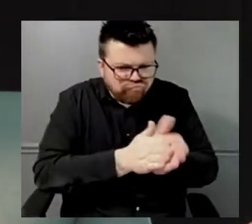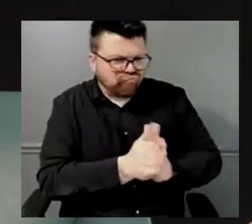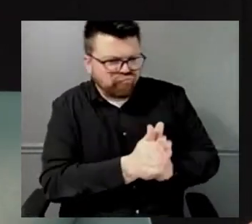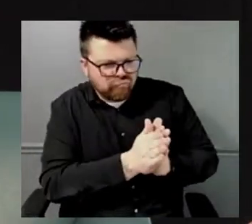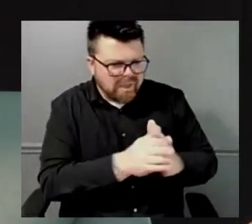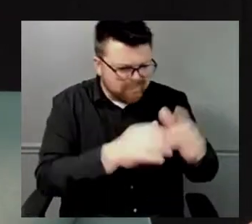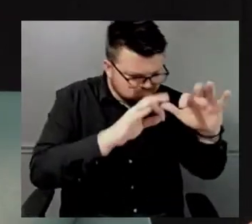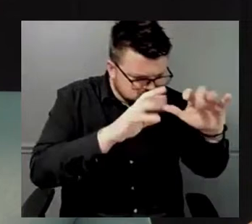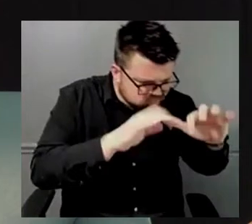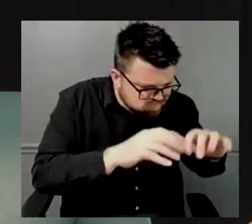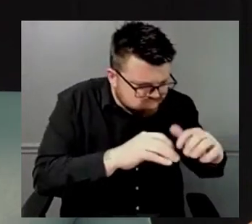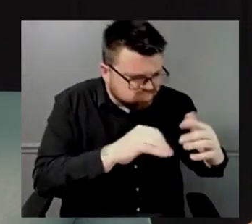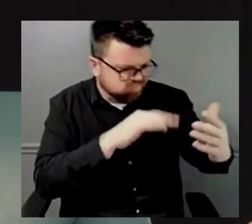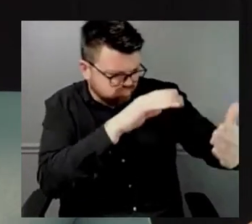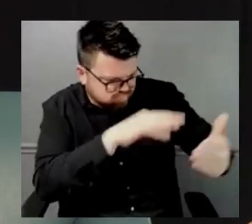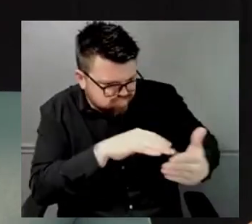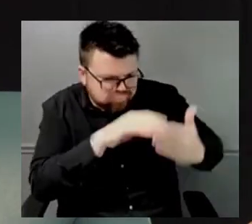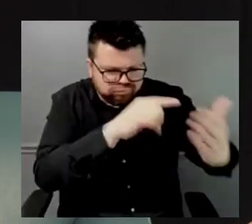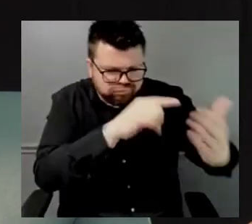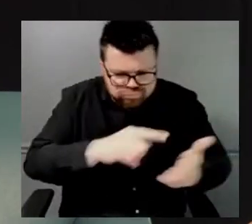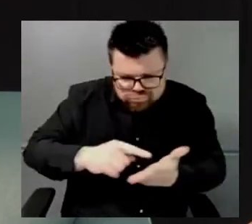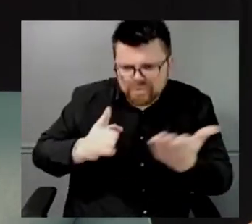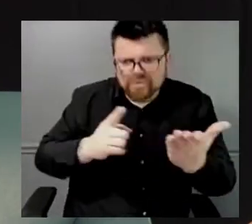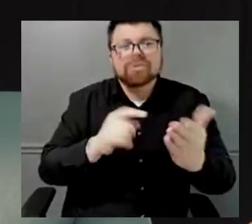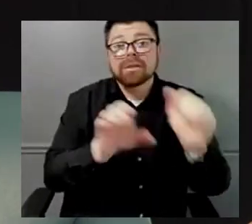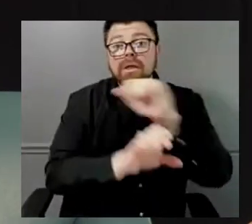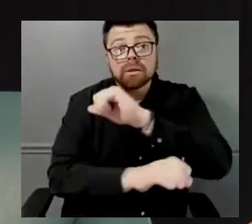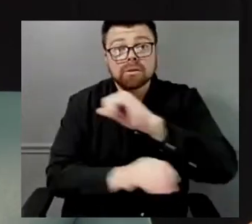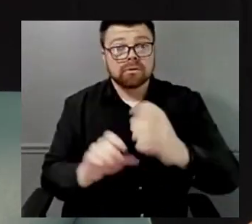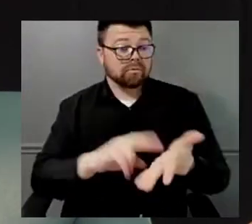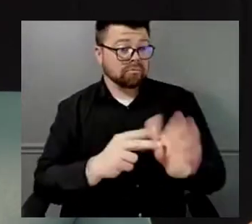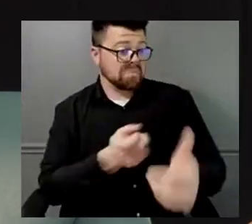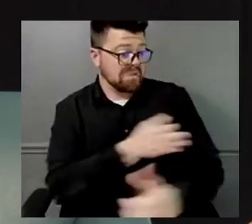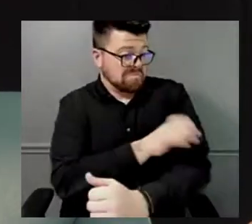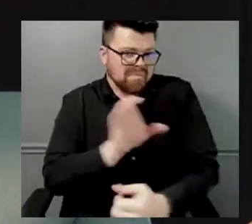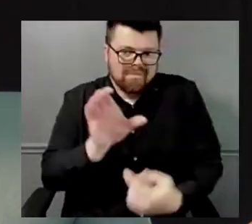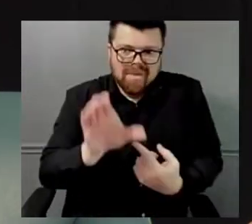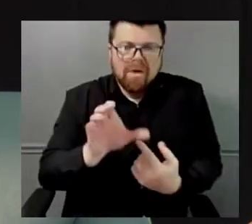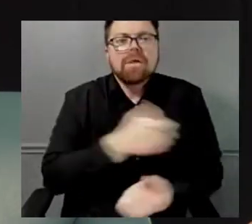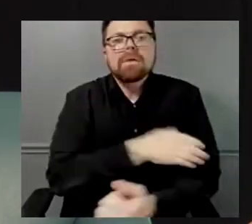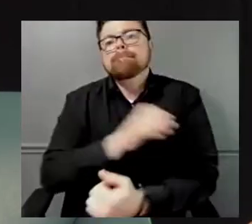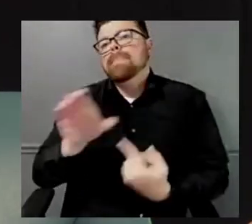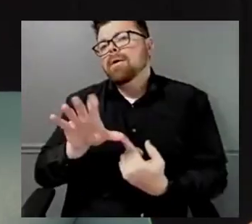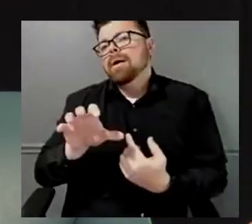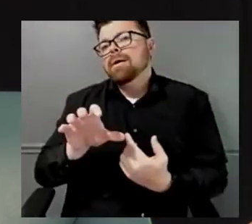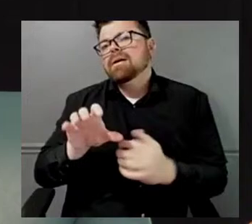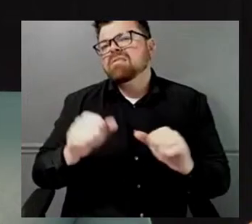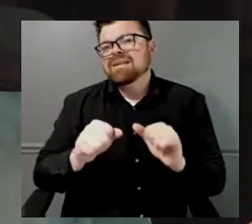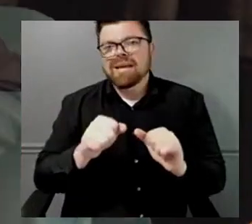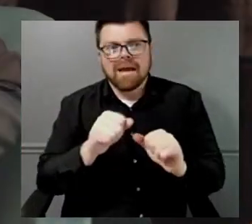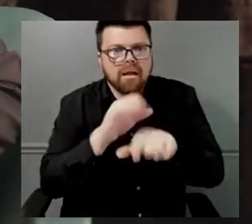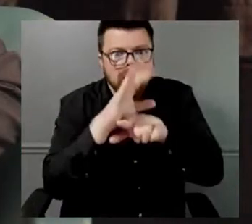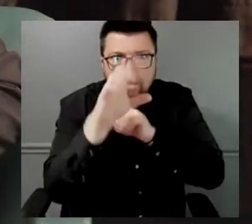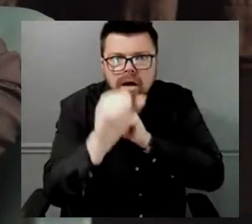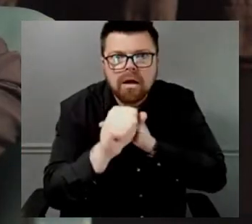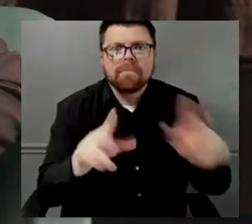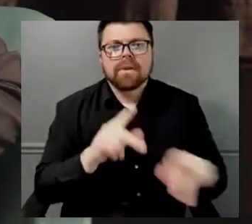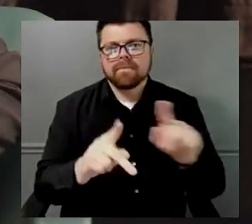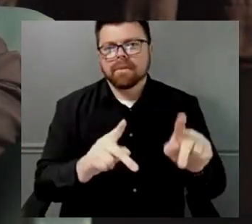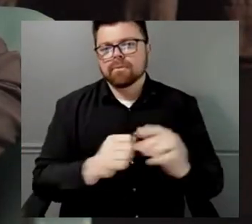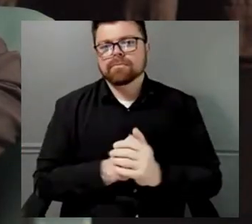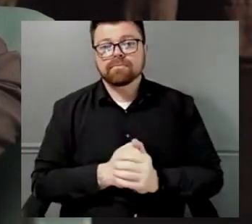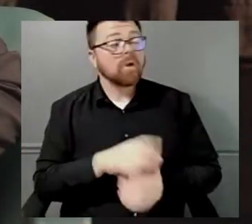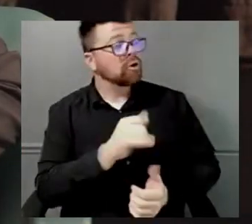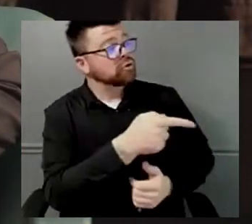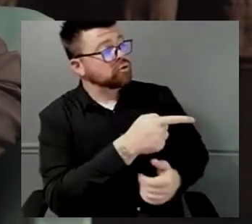difference. So I think the power of stories and telling stories like that can also help draw people in. Justice Sotomayor, you also use story